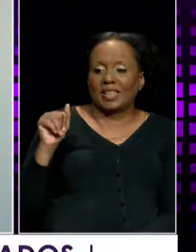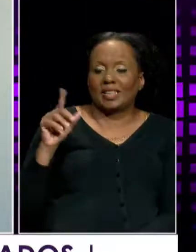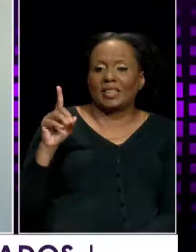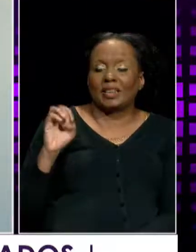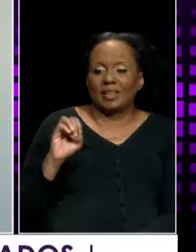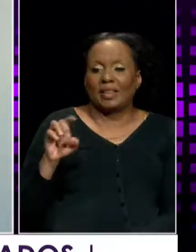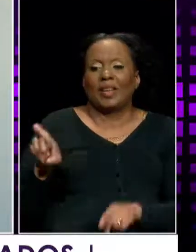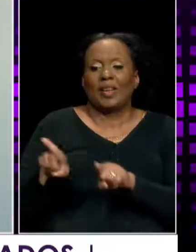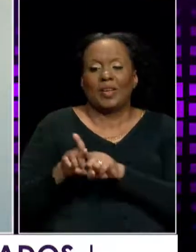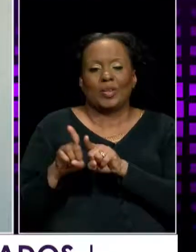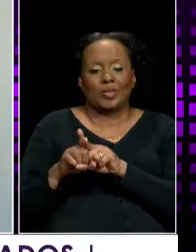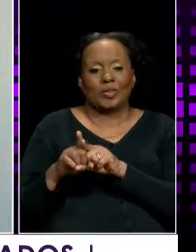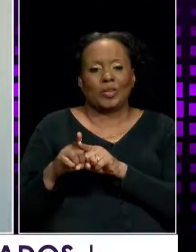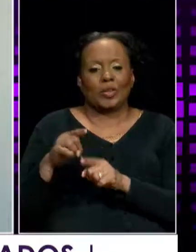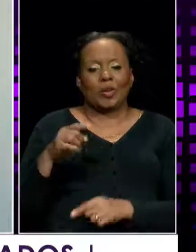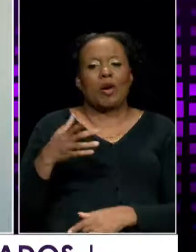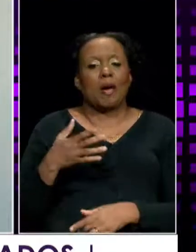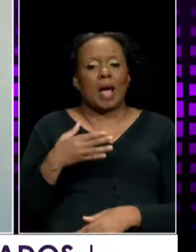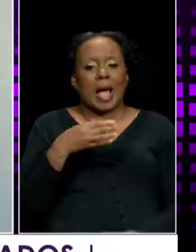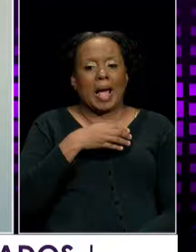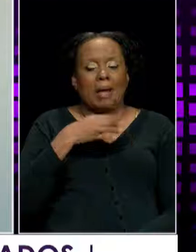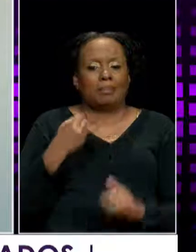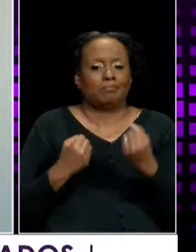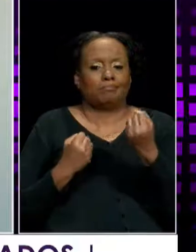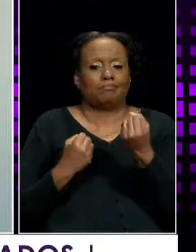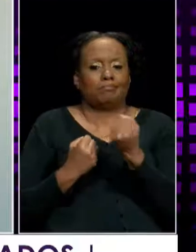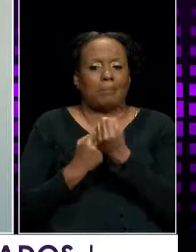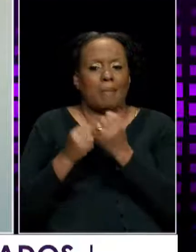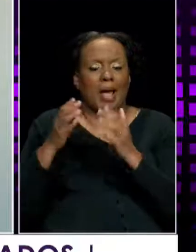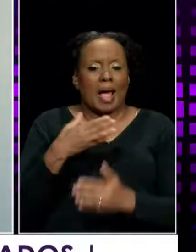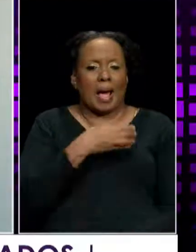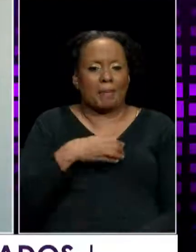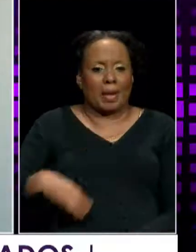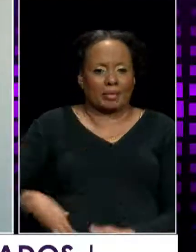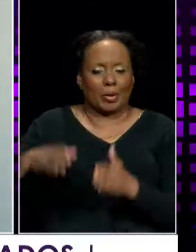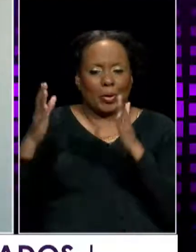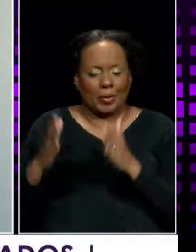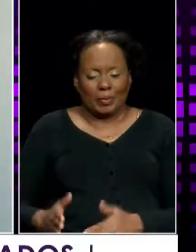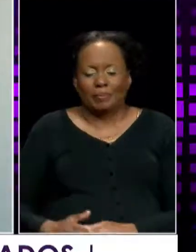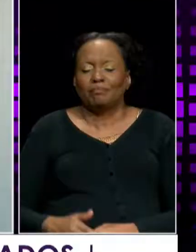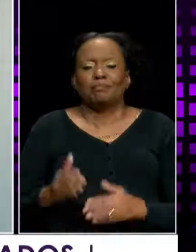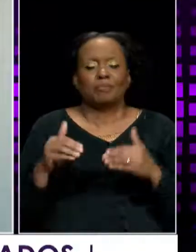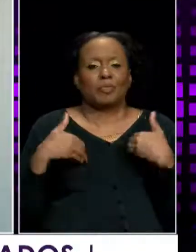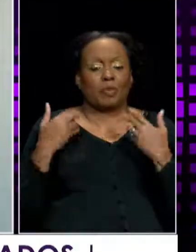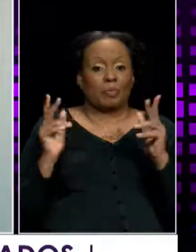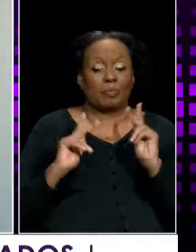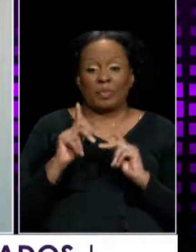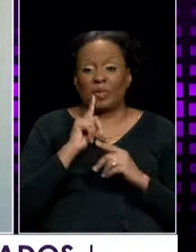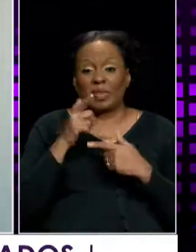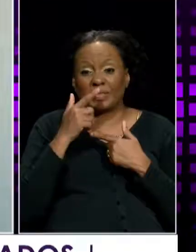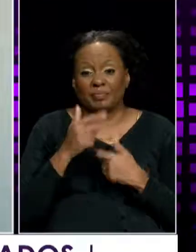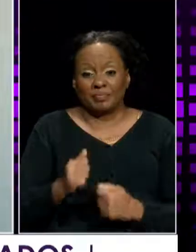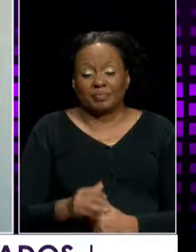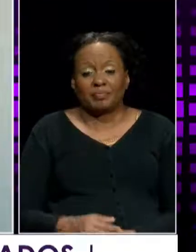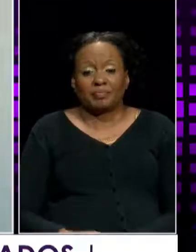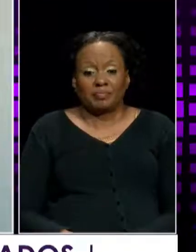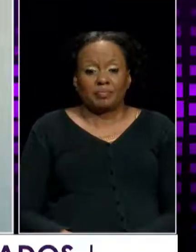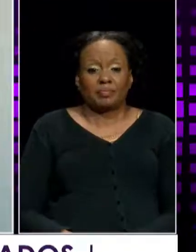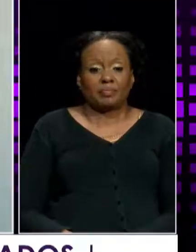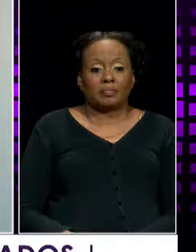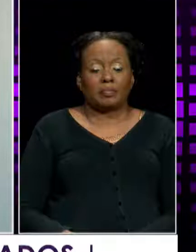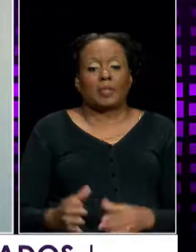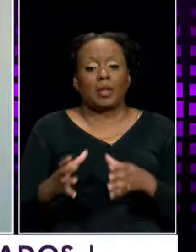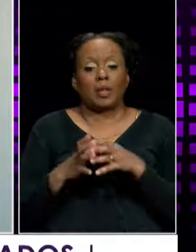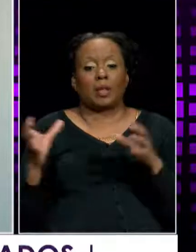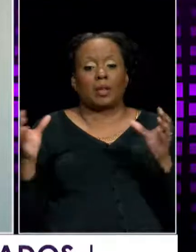and these things help young people to become interested in it. Recently I find that we've gotten a lot more people to sign